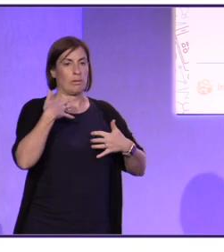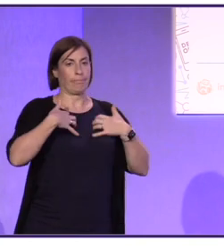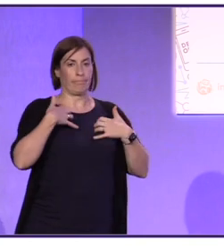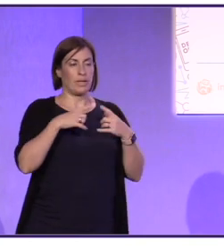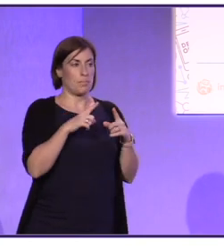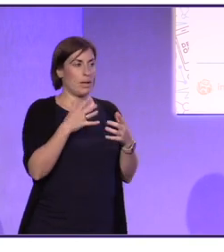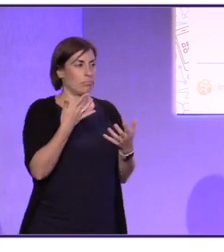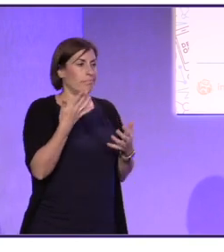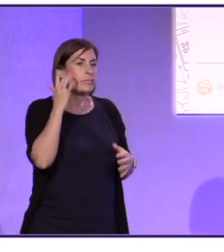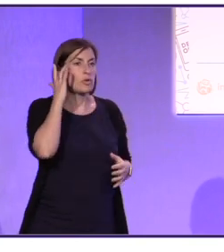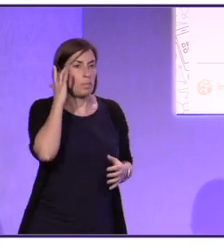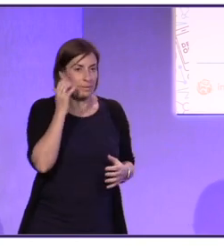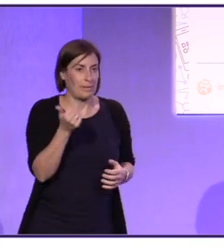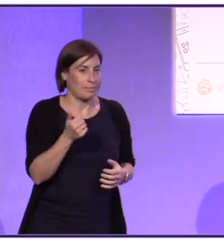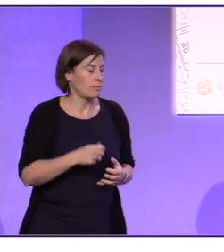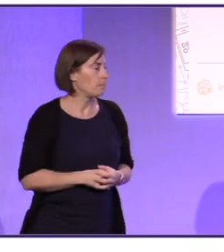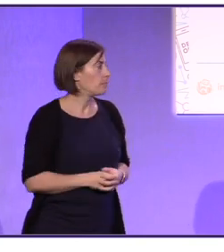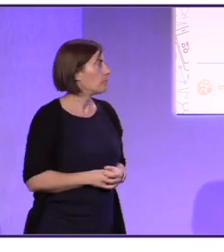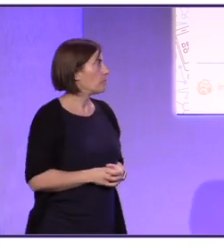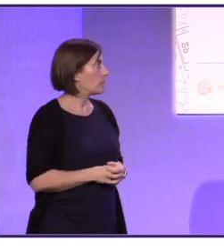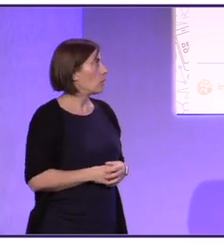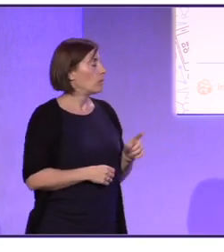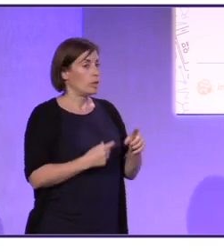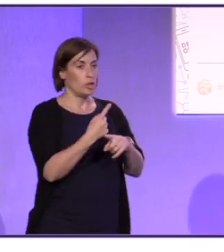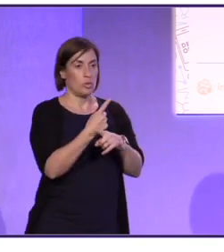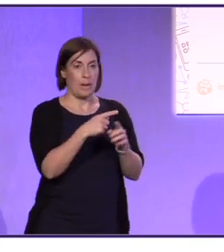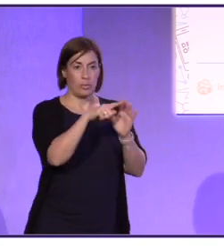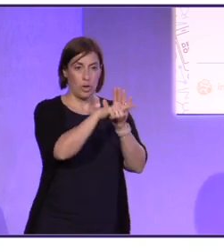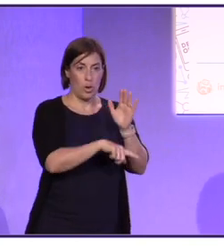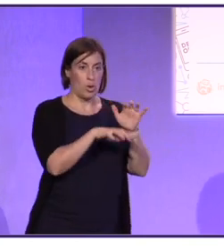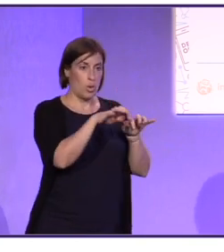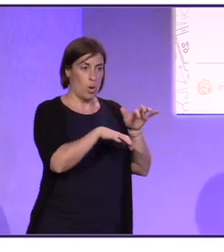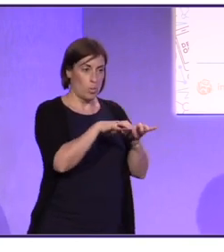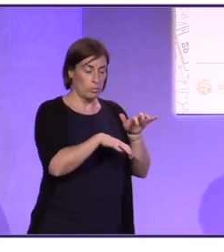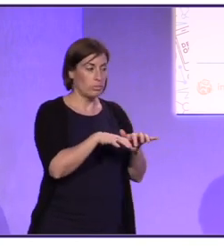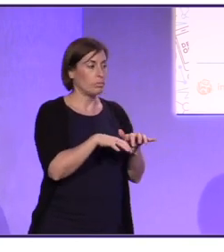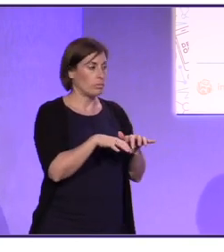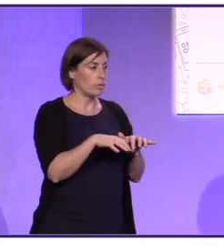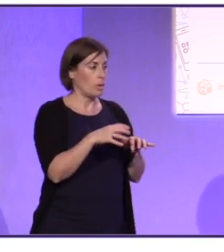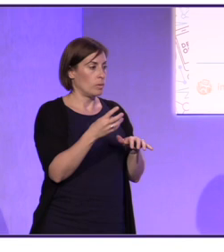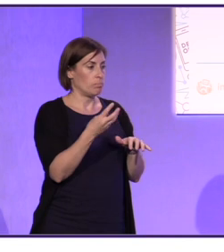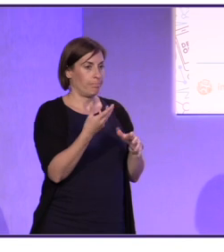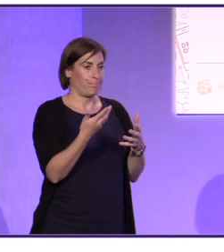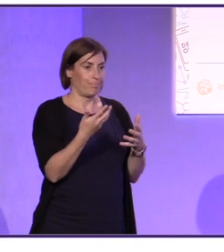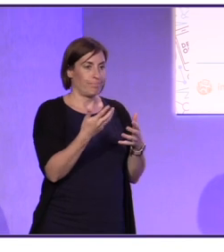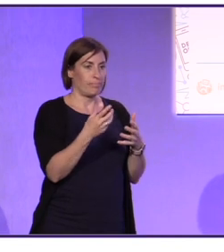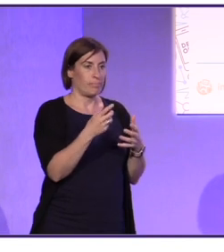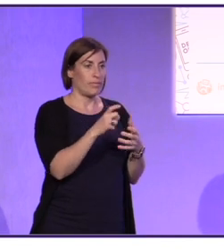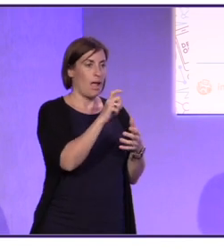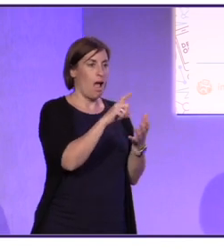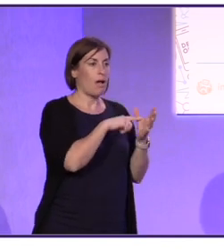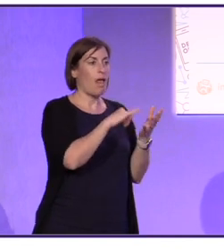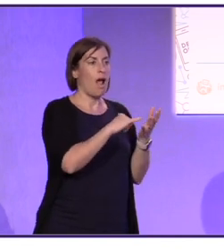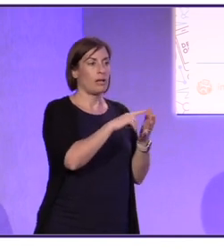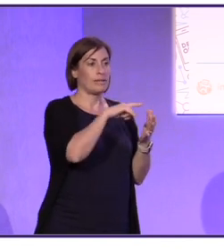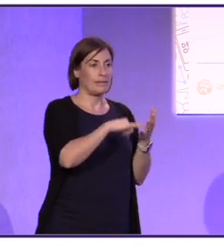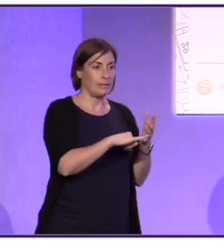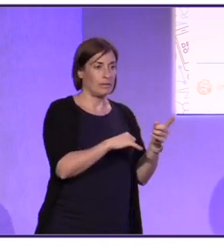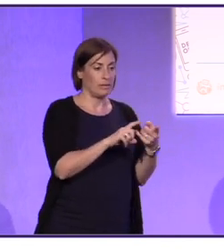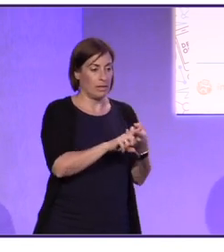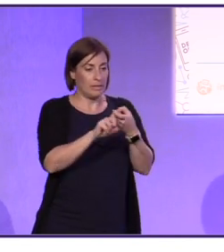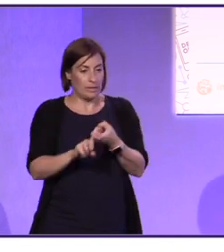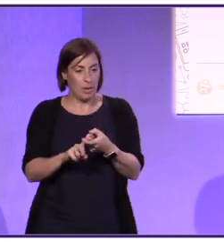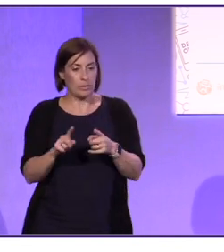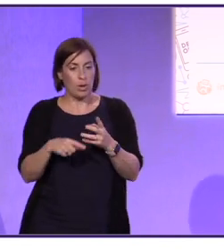us. So when we talk about code, we have parts of code classes that depend on other classes directly. Foo knows